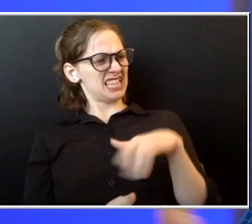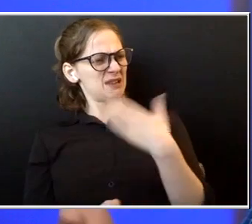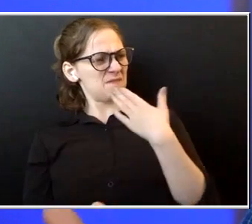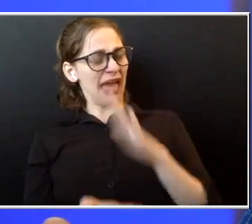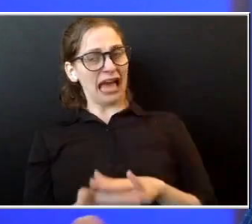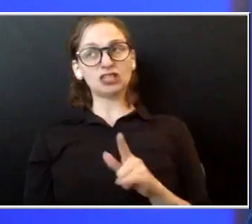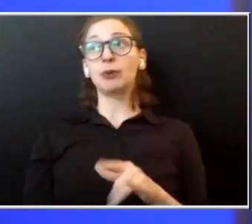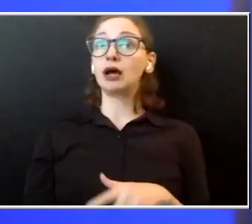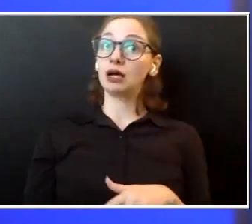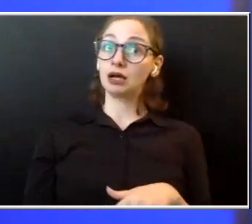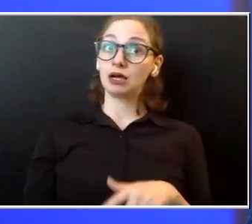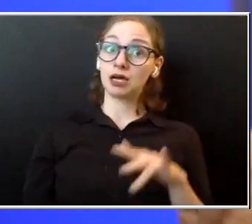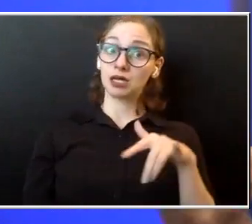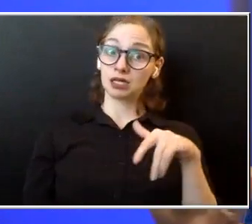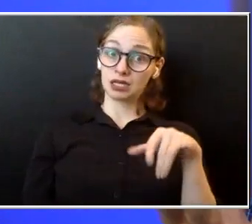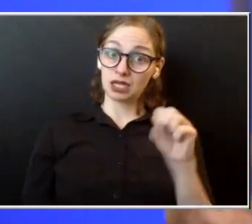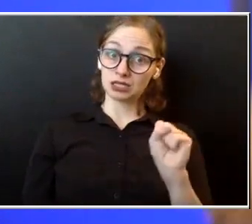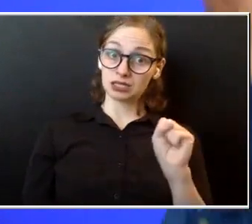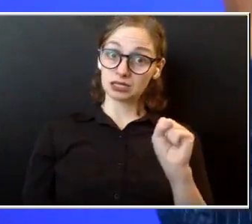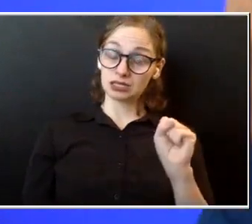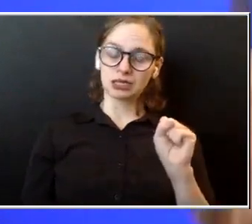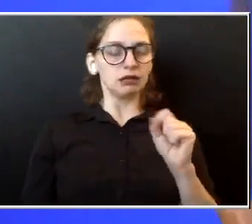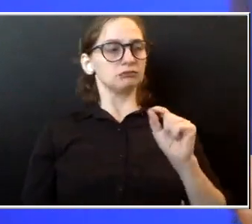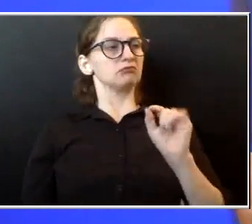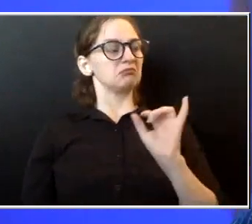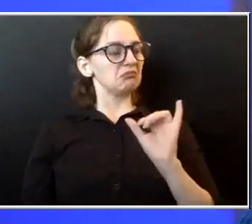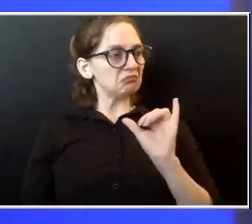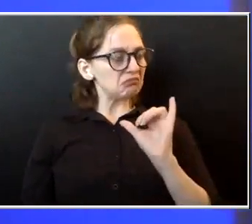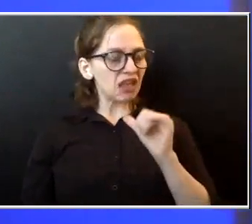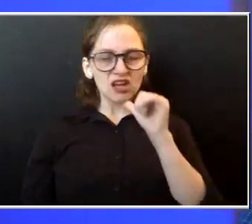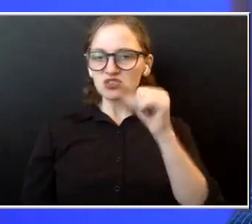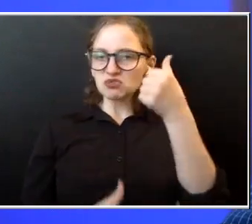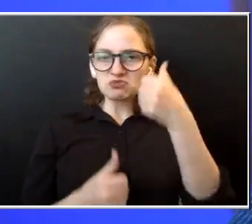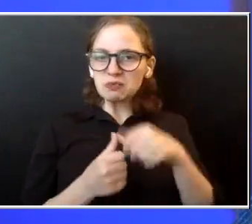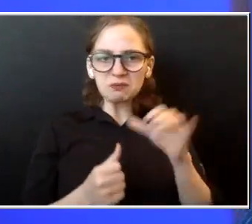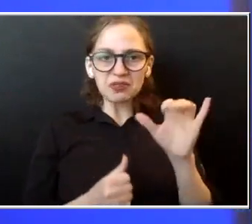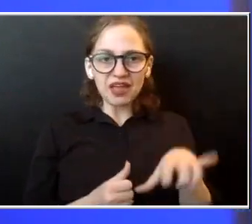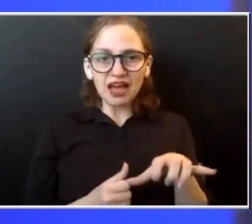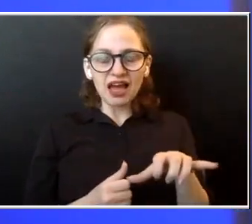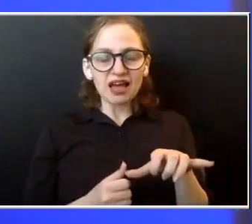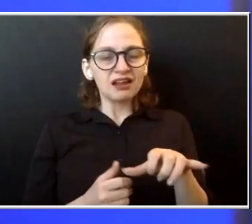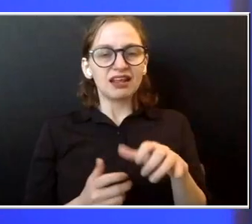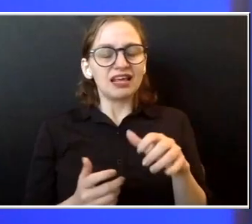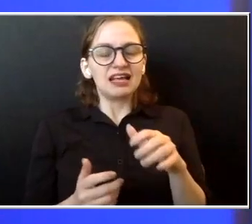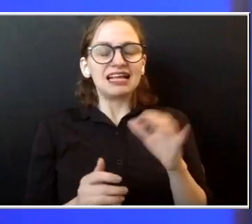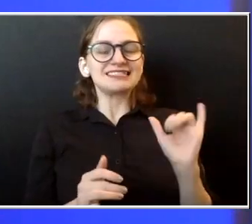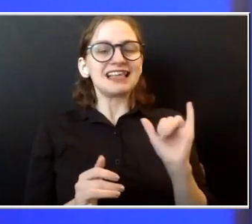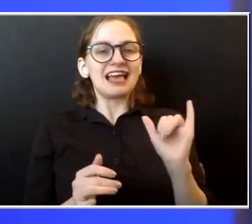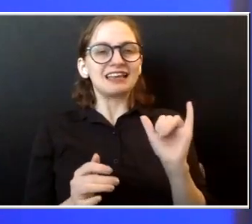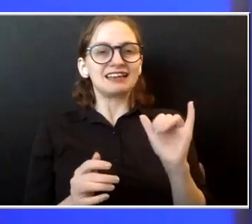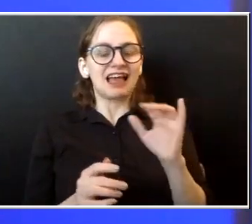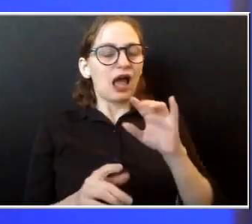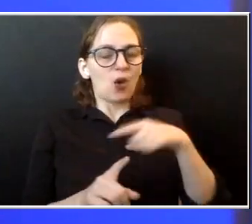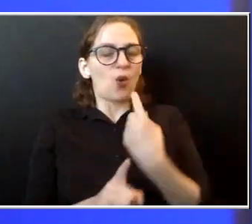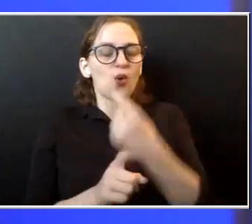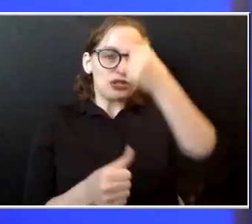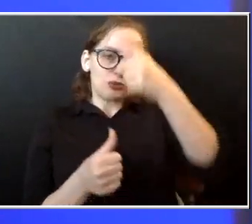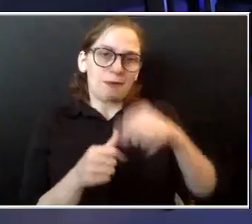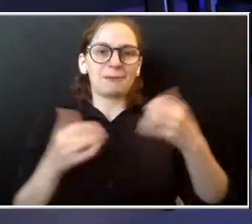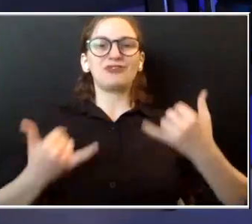You know, it's like, I don't remember that. Yeah. All I remember is now. It's crazy how much energy I have. Yeah.